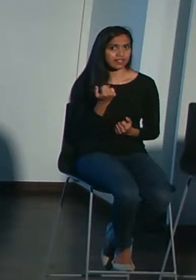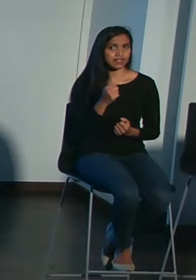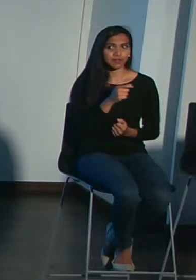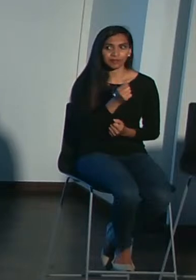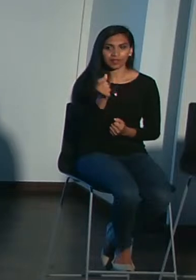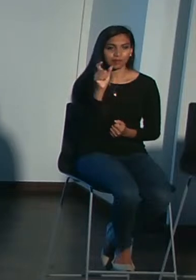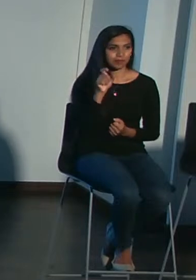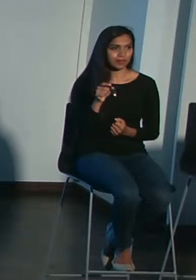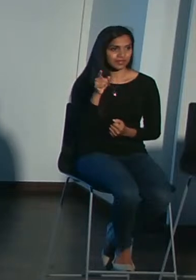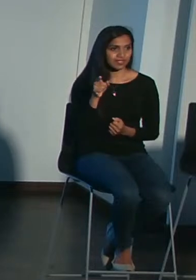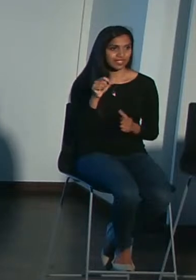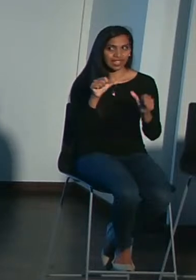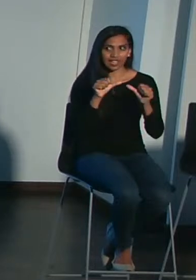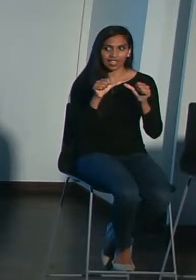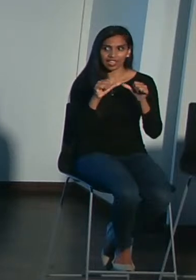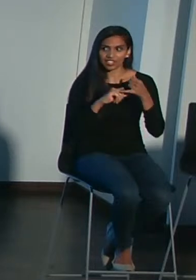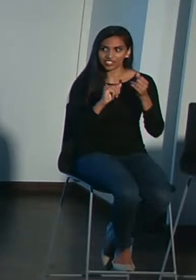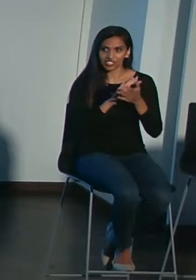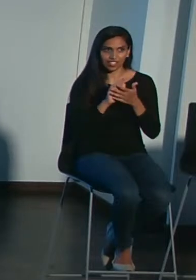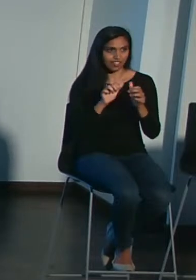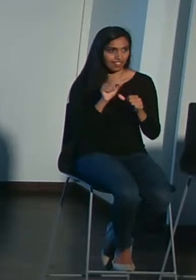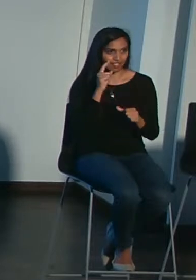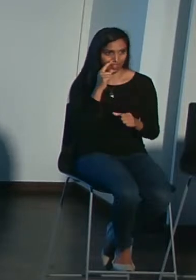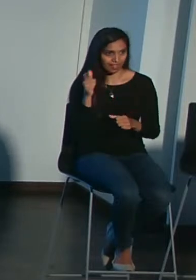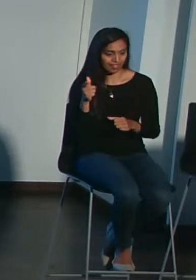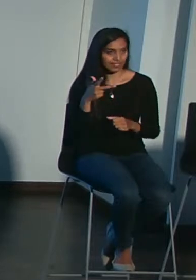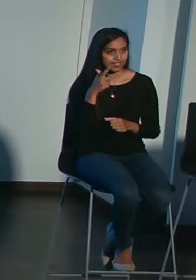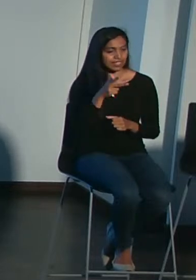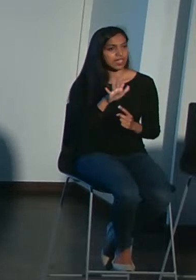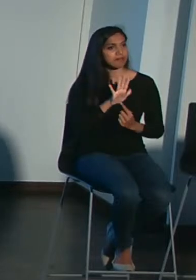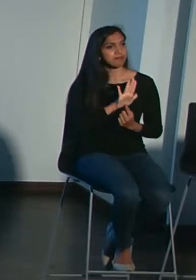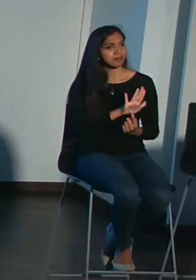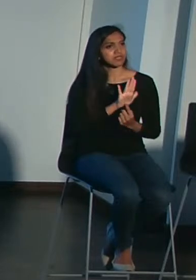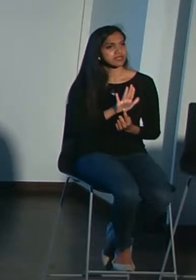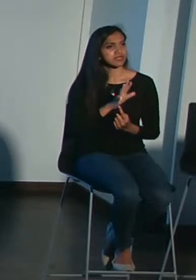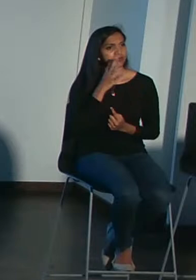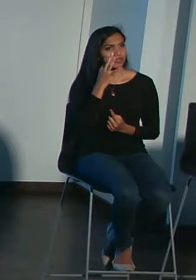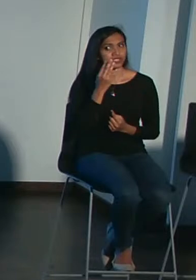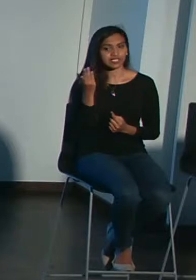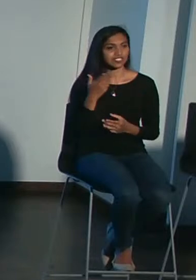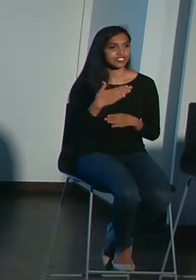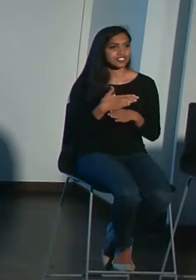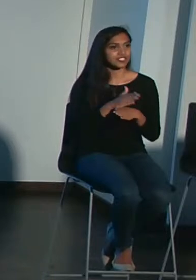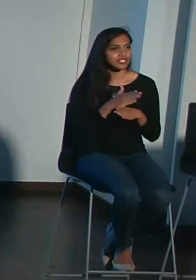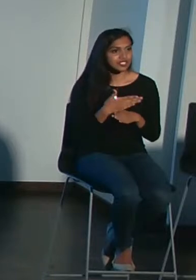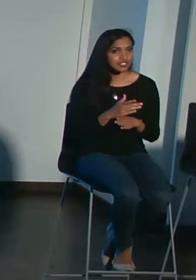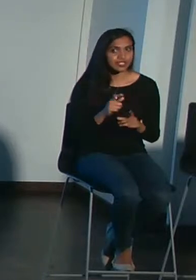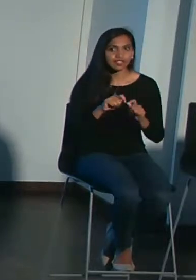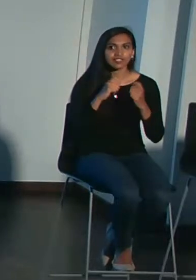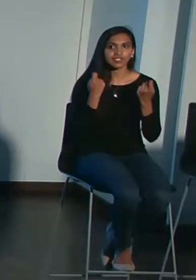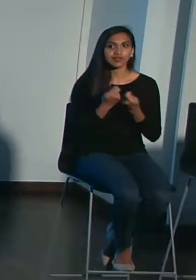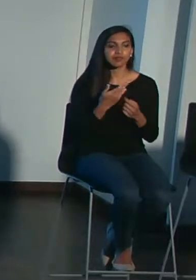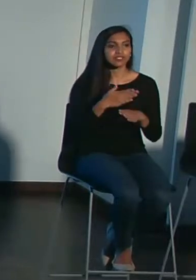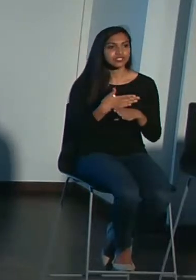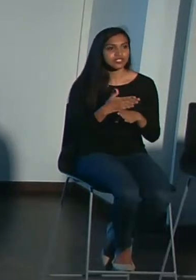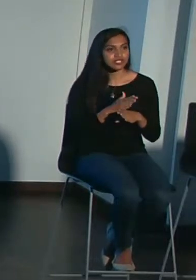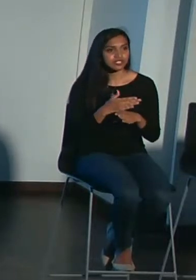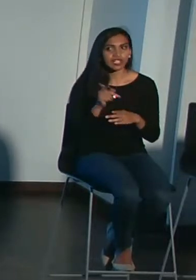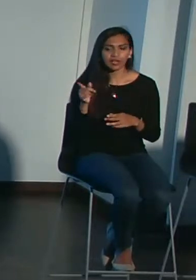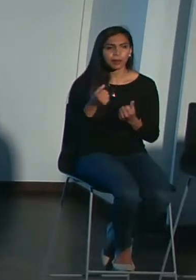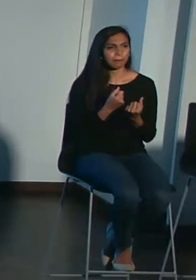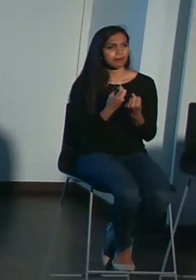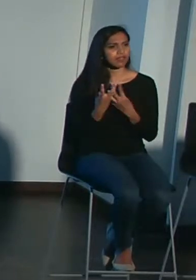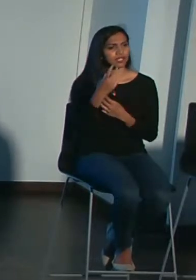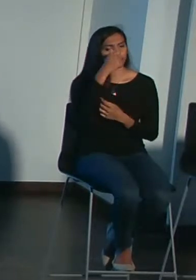her introduction, Ashat was talking about it a little bit. And at the same time, I think I've shared that with my team many times, that I have a lot of problems with